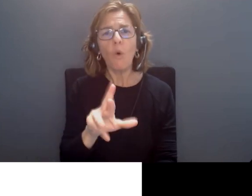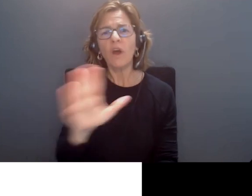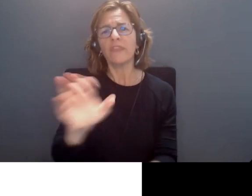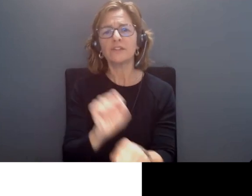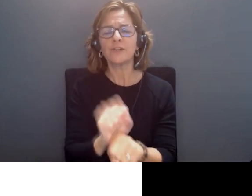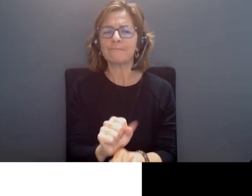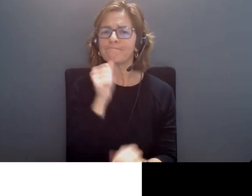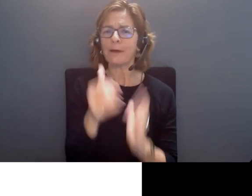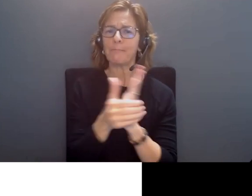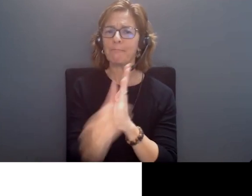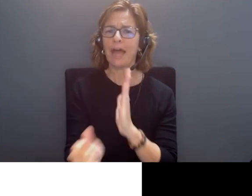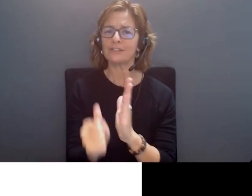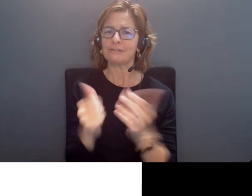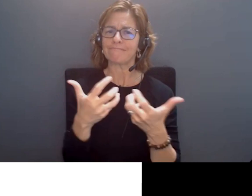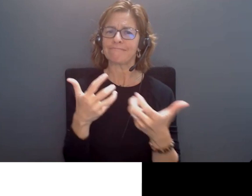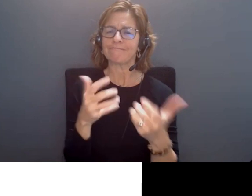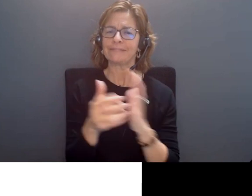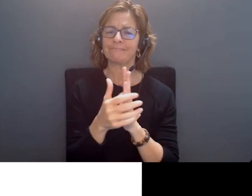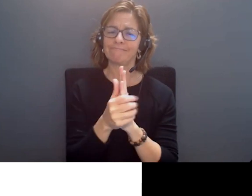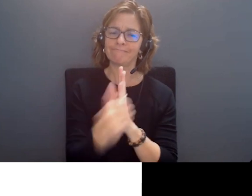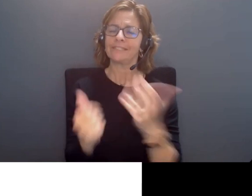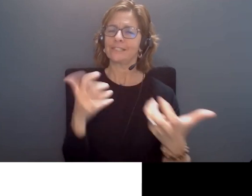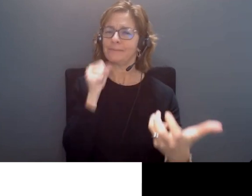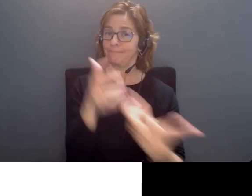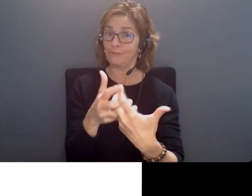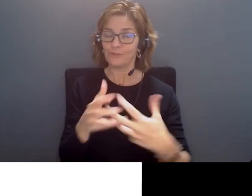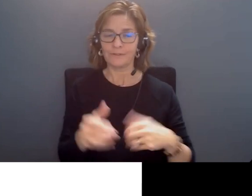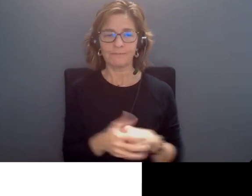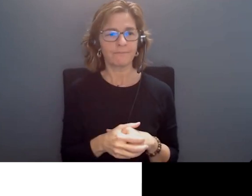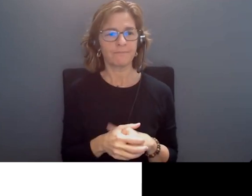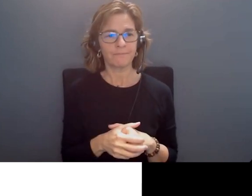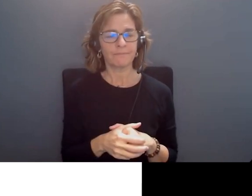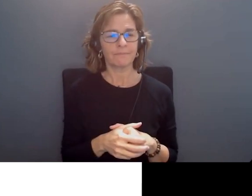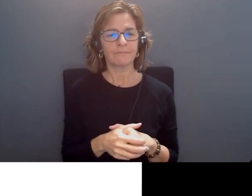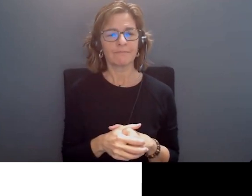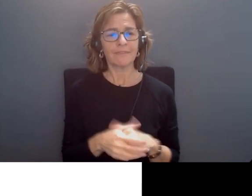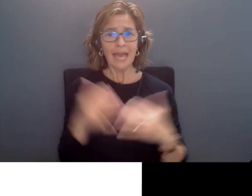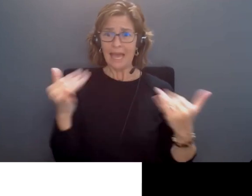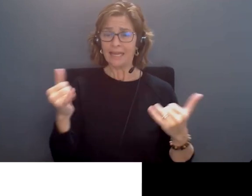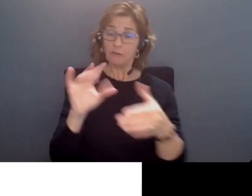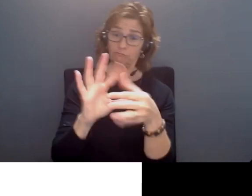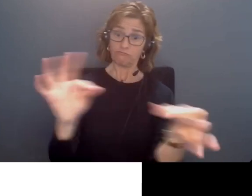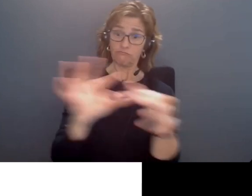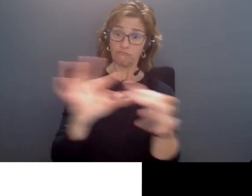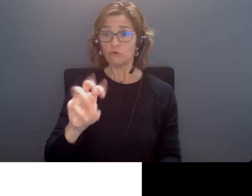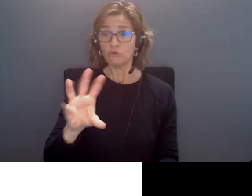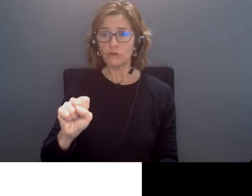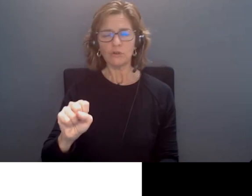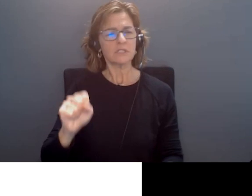We hear almost every day that employers across many industries are experiencing significant workforce